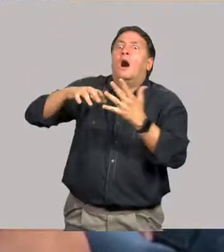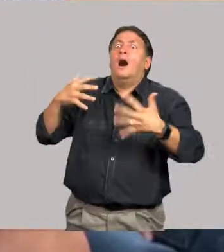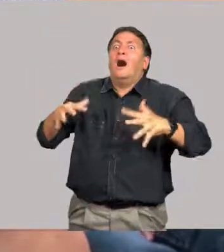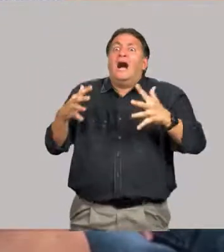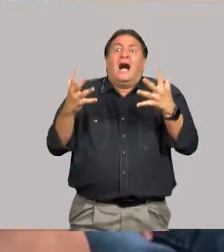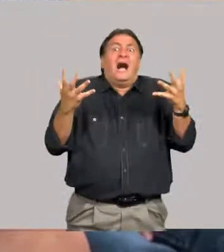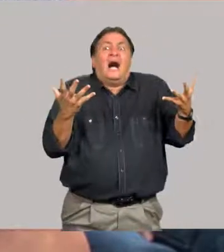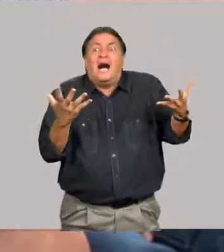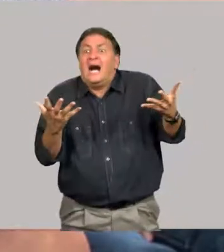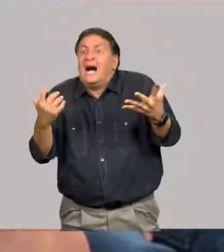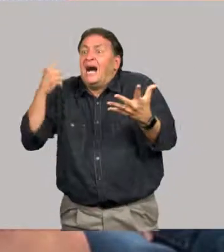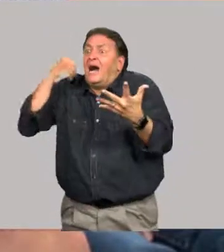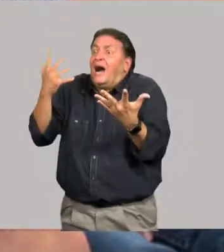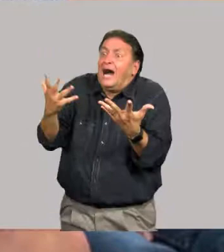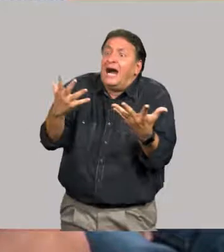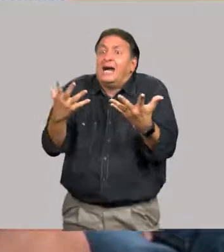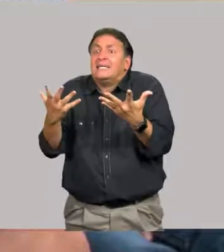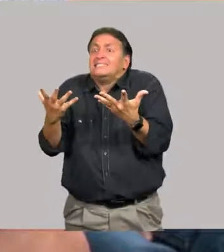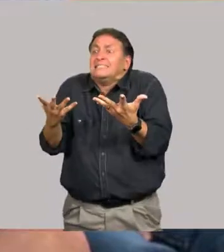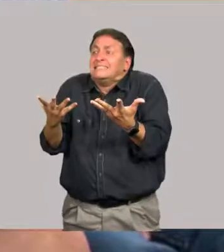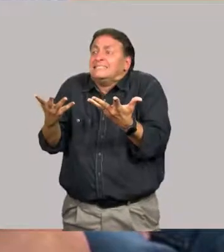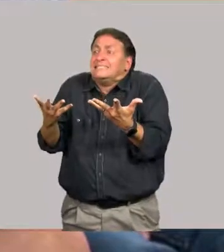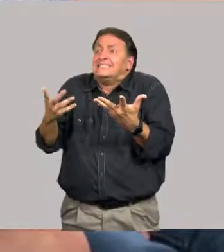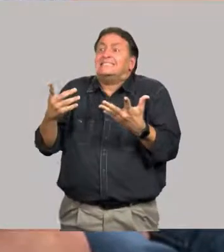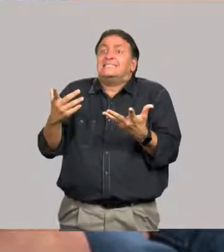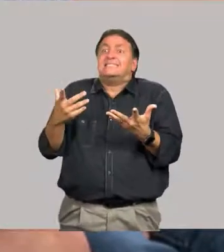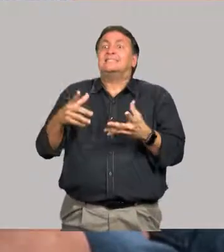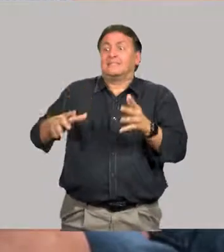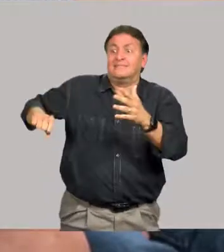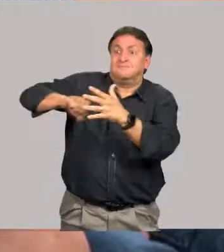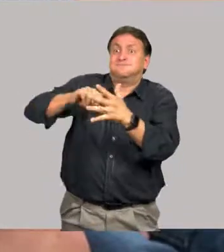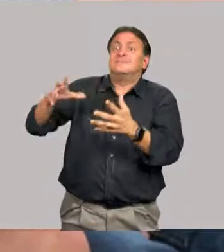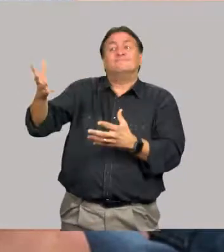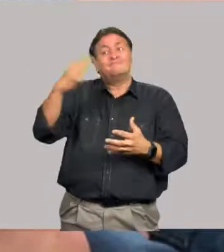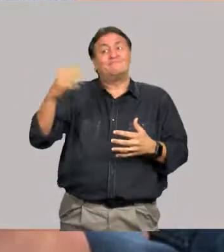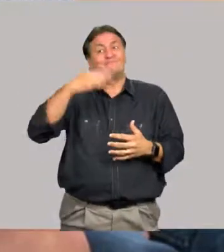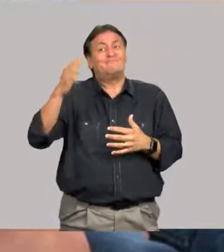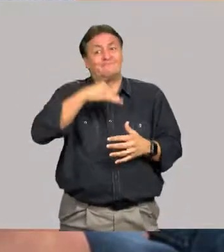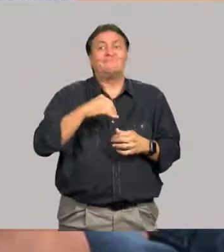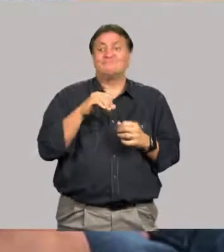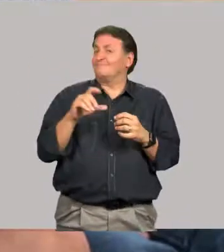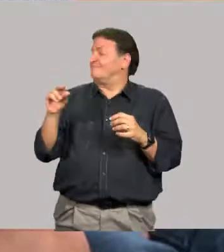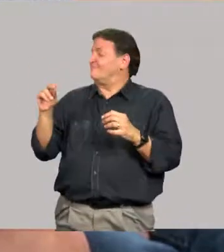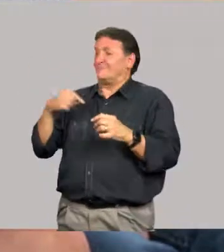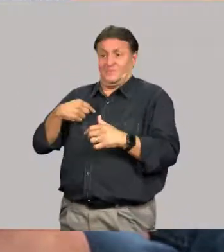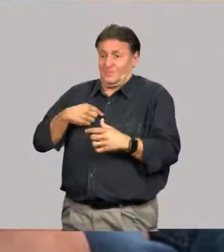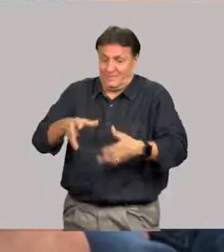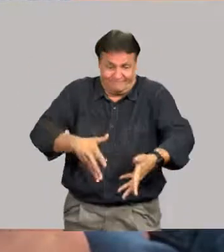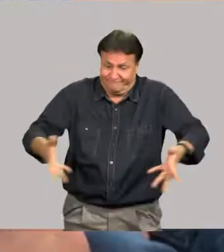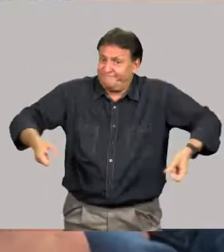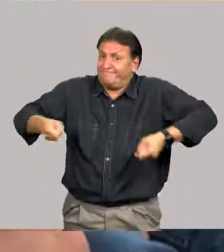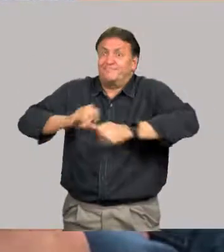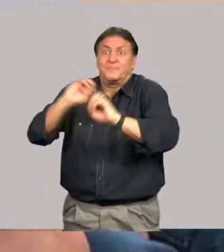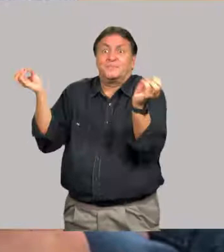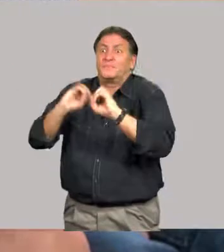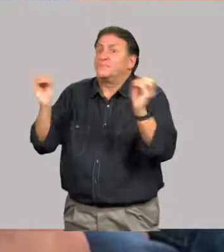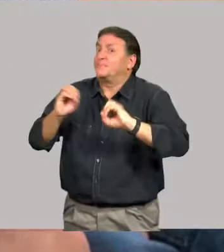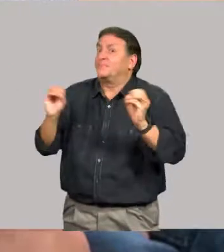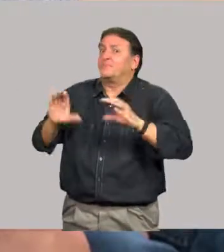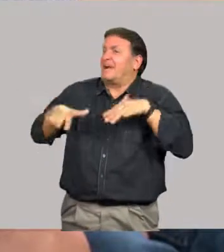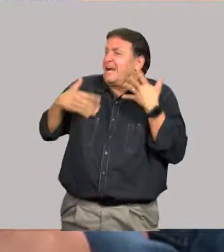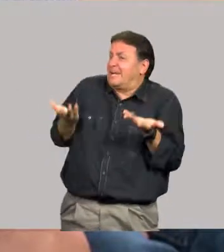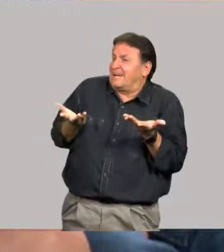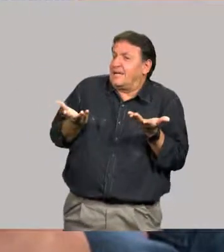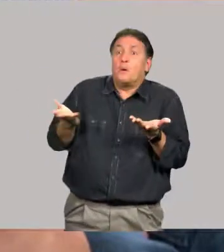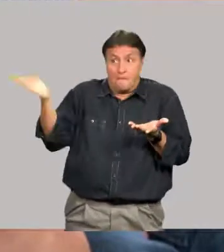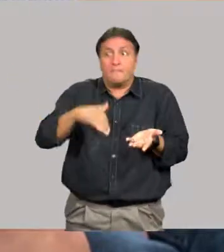Oh no, I really thought that this storm was gonna miss us, but it looks like it's headed right for us. We better get ready. Yeah, we weren't ready for when I hit.